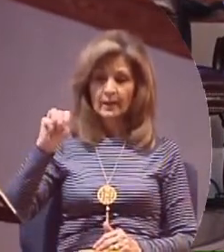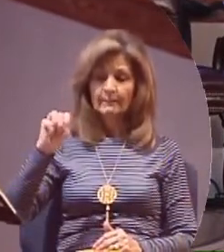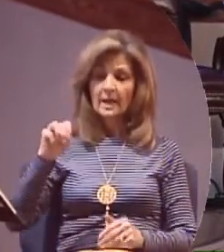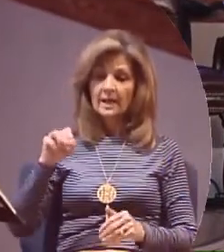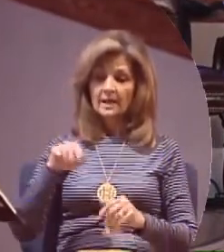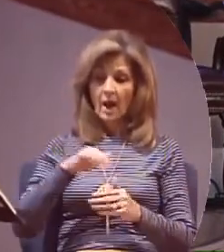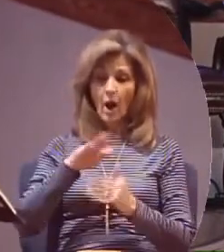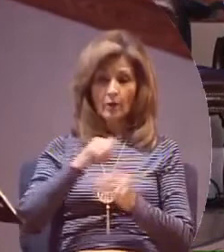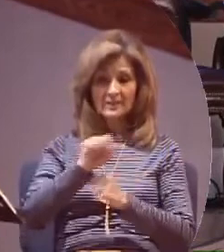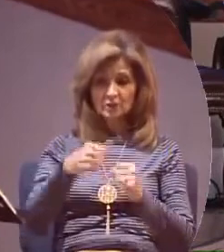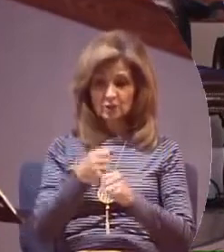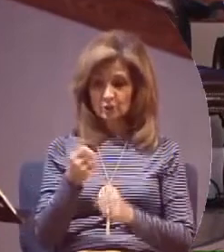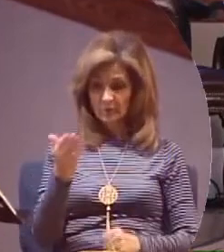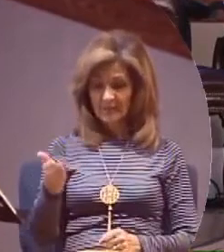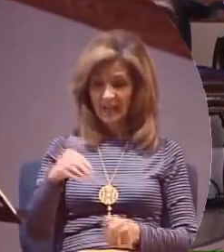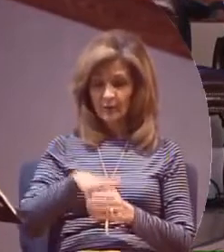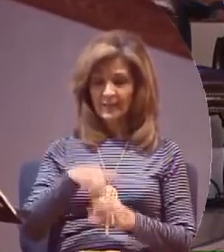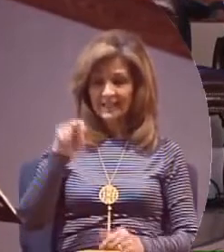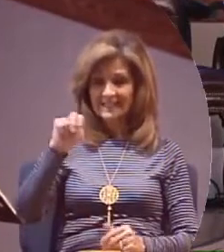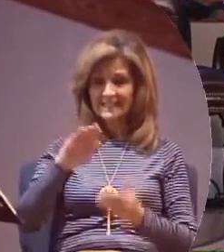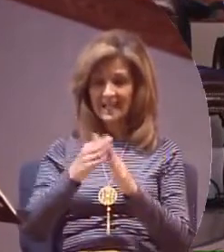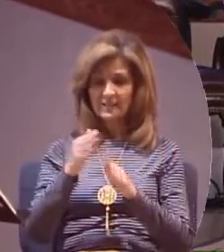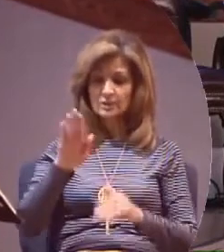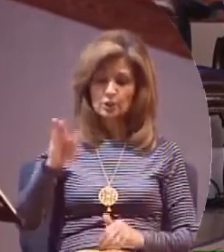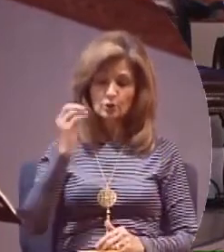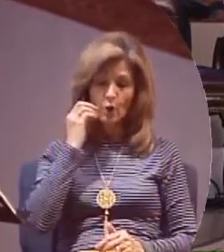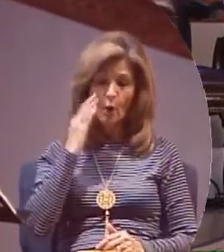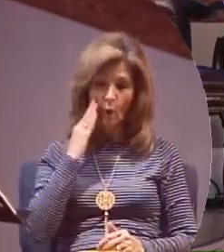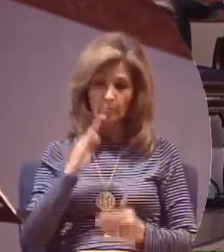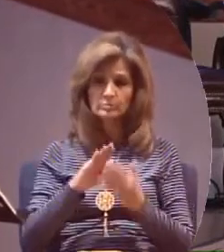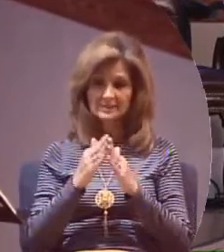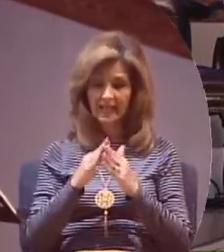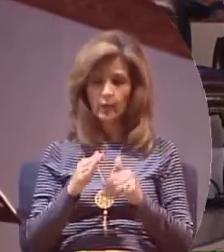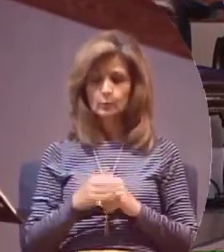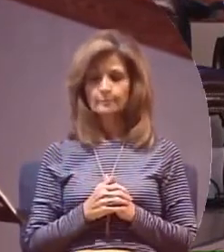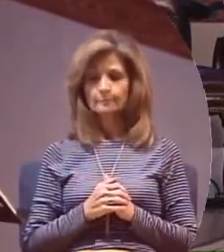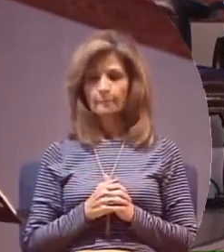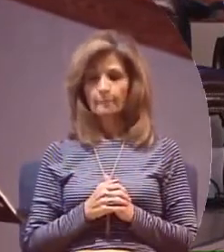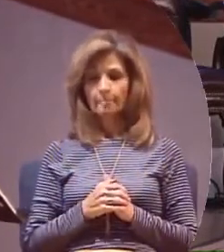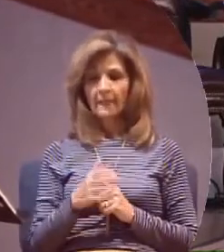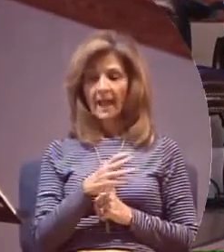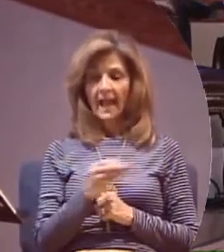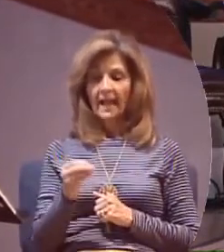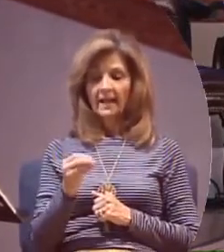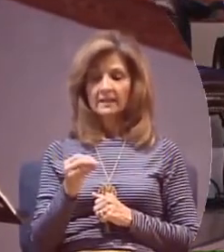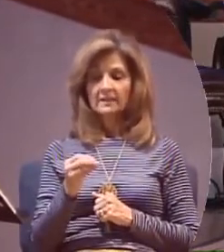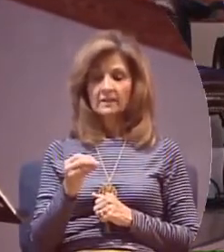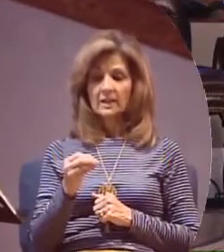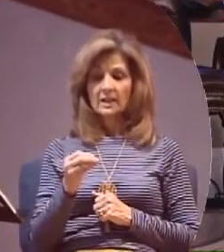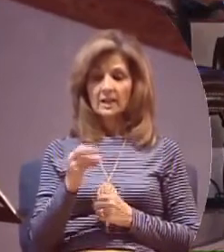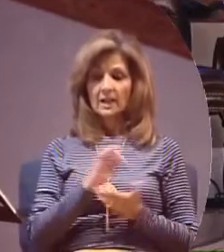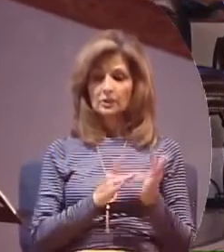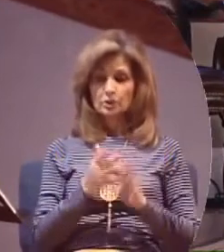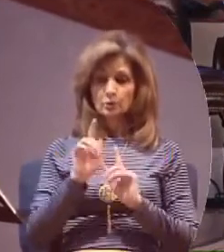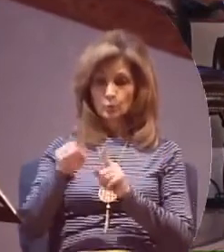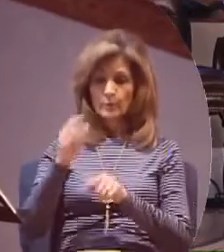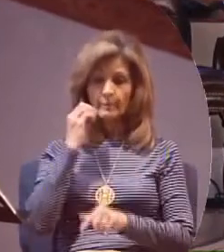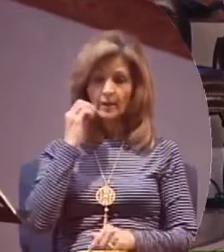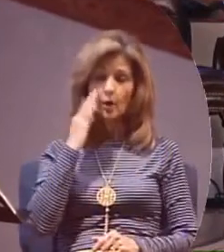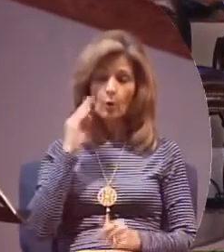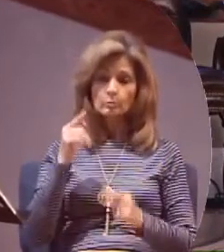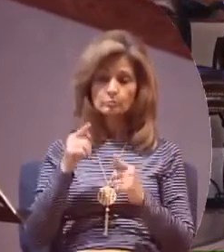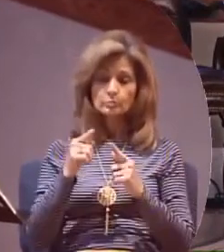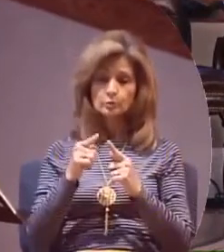he was there in the city of Nazareth. That was his hometown. And the Bible tells us on an occasion, Jesus went back to his hometown.